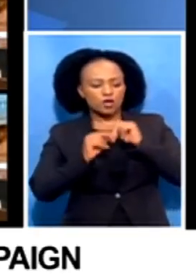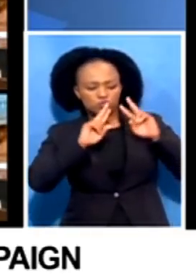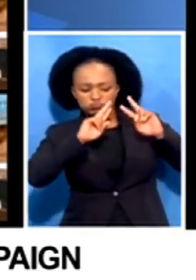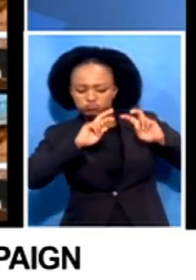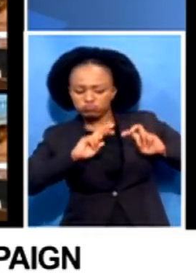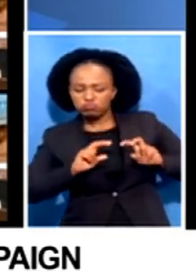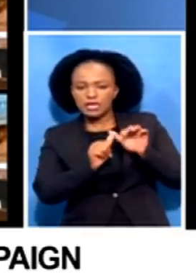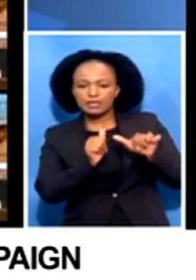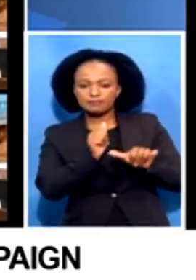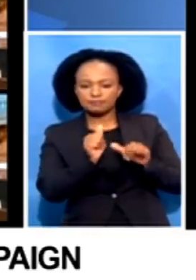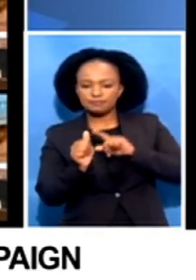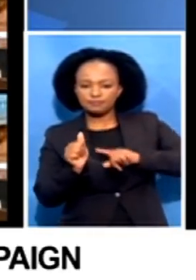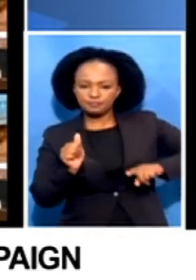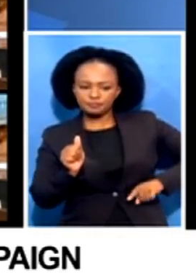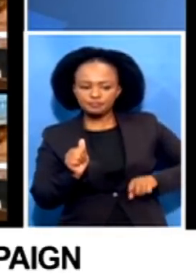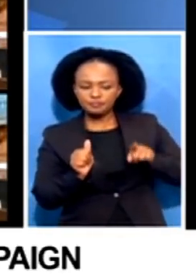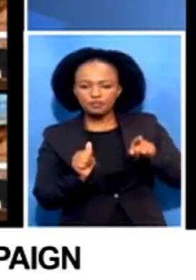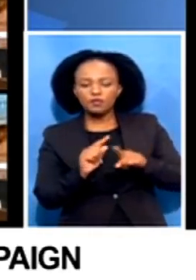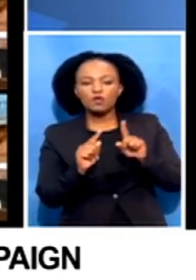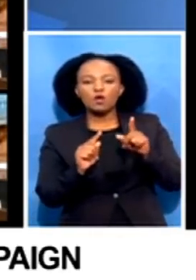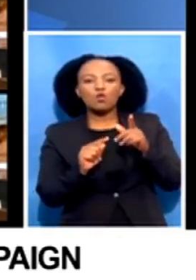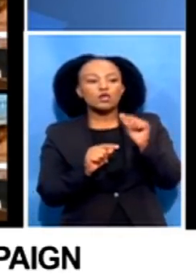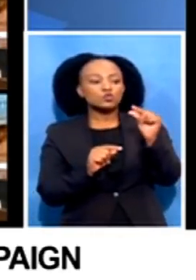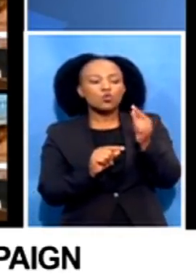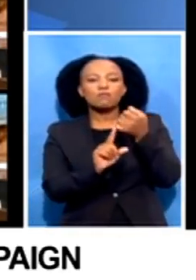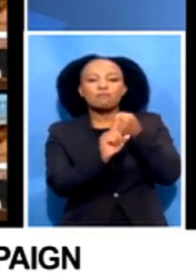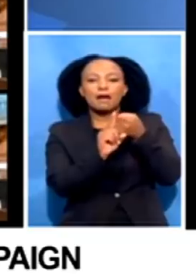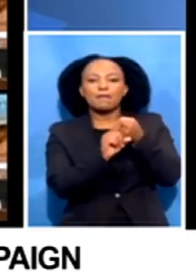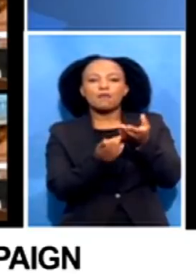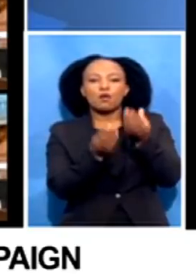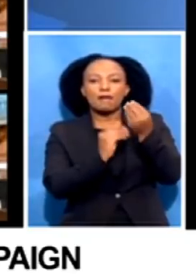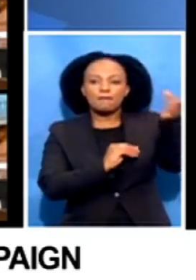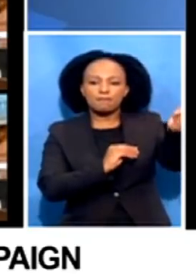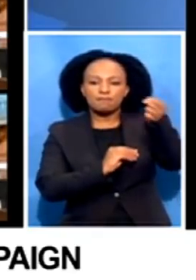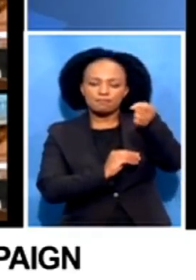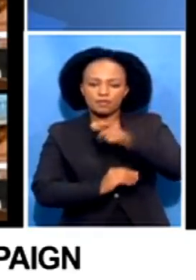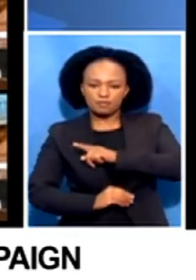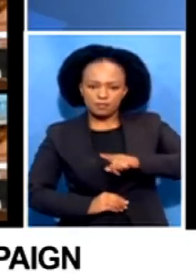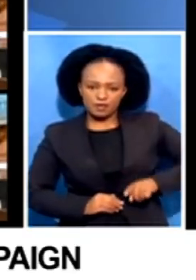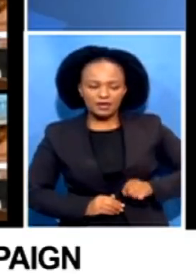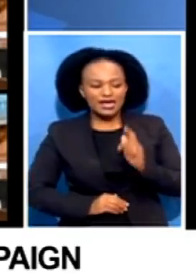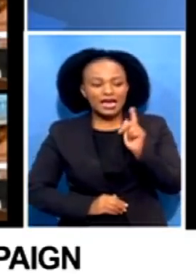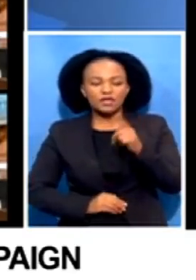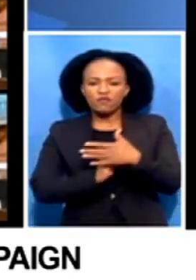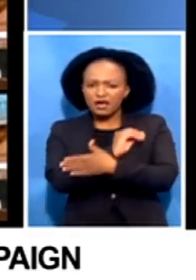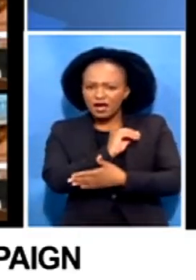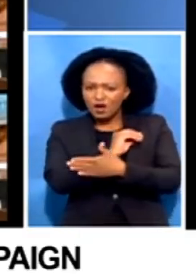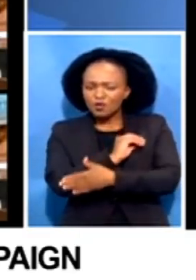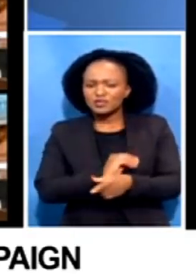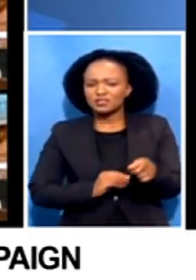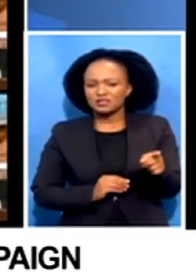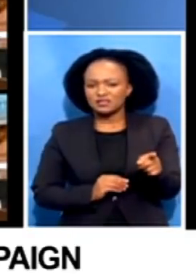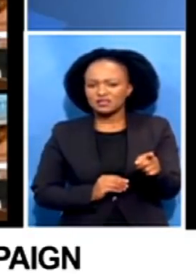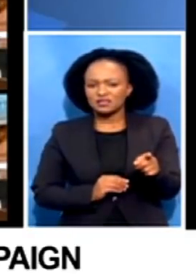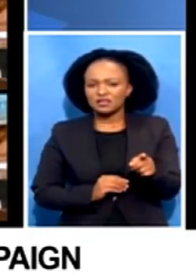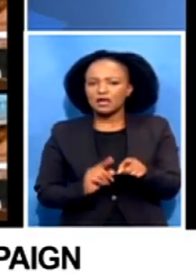a position of power within his party so that he can be president of the country, and the court says because public money